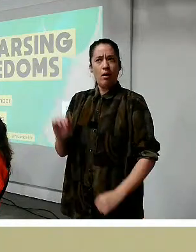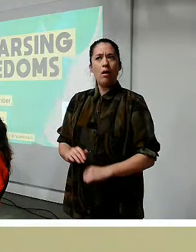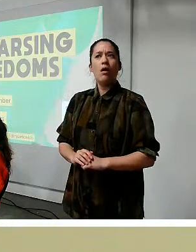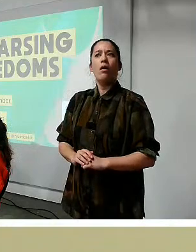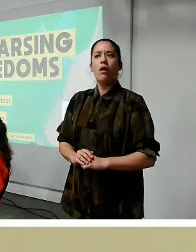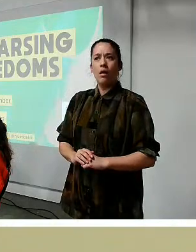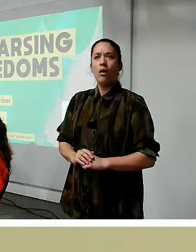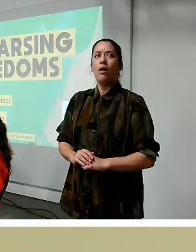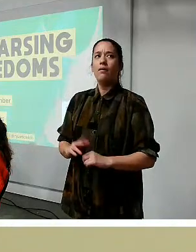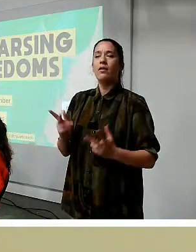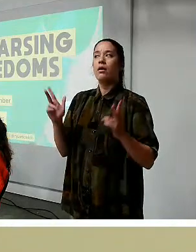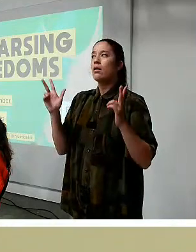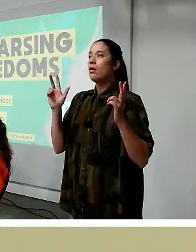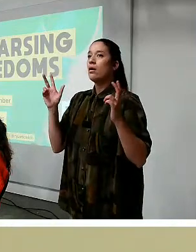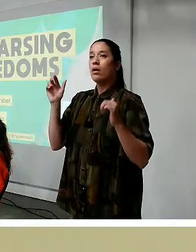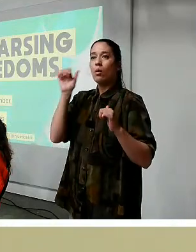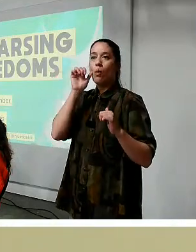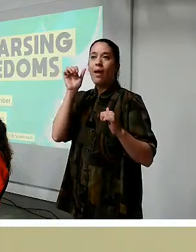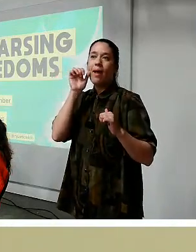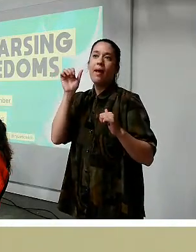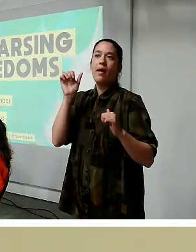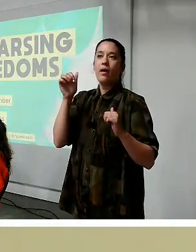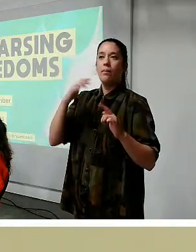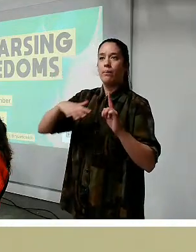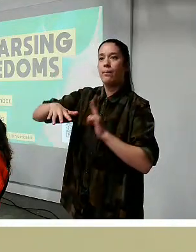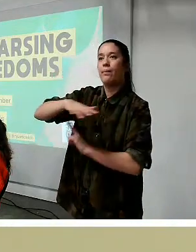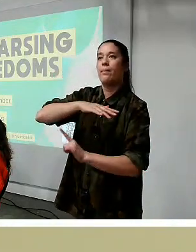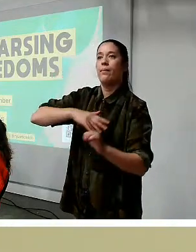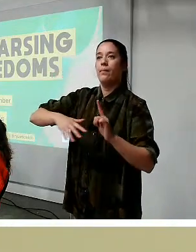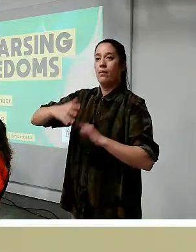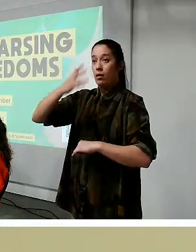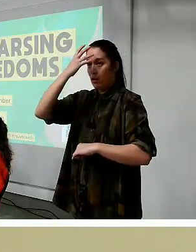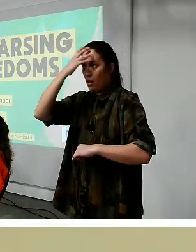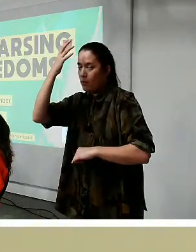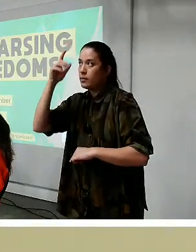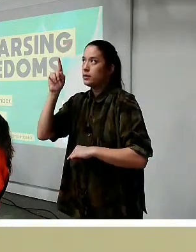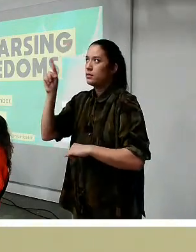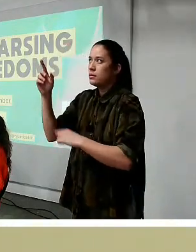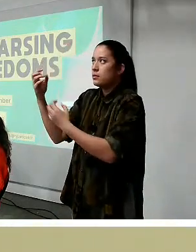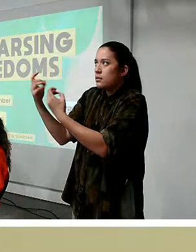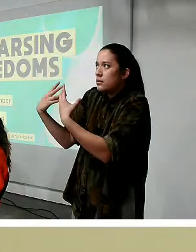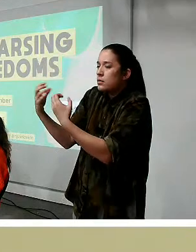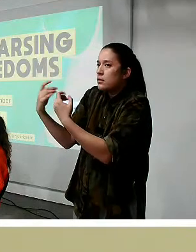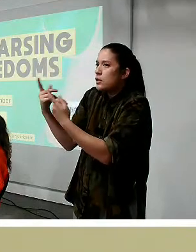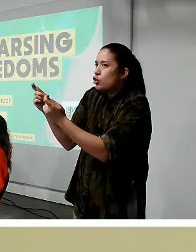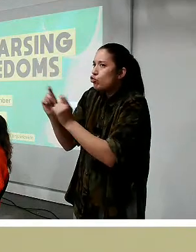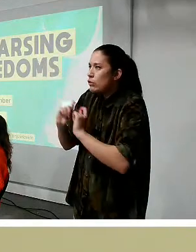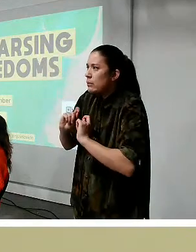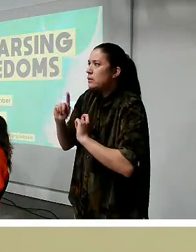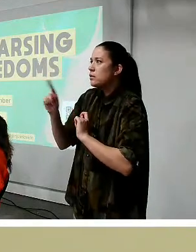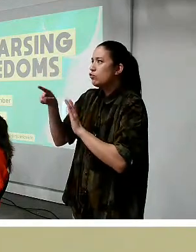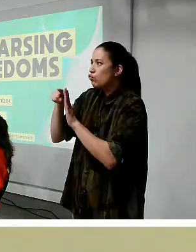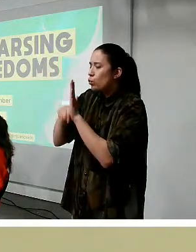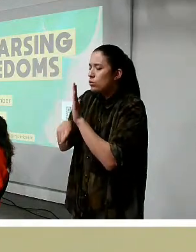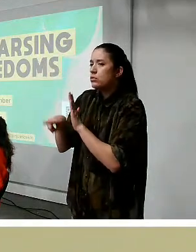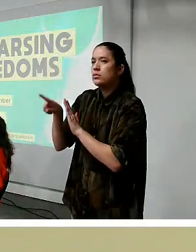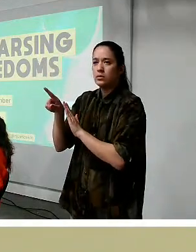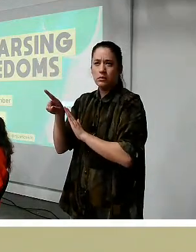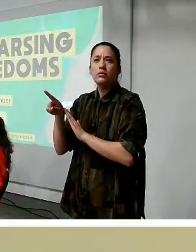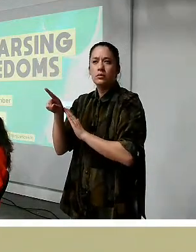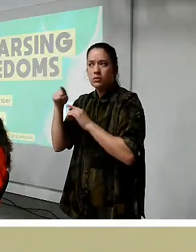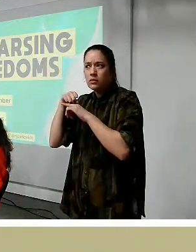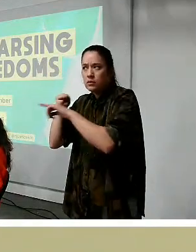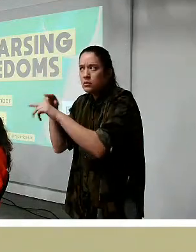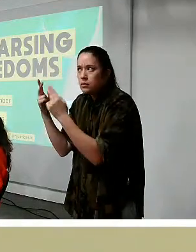to the different ways that the state can keep them in their place. And they encountered, for example, the